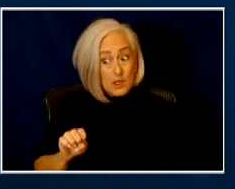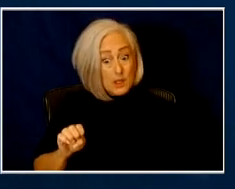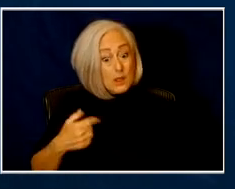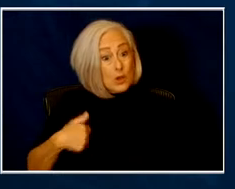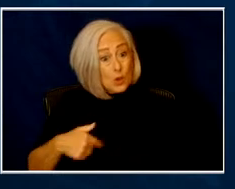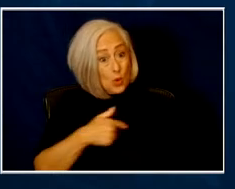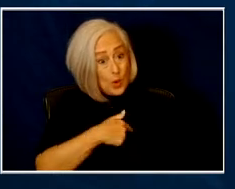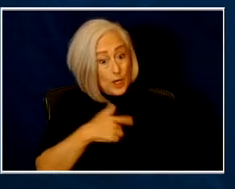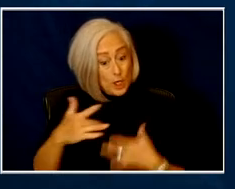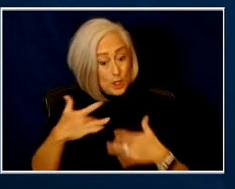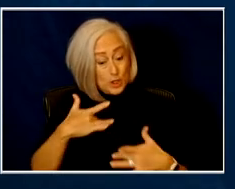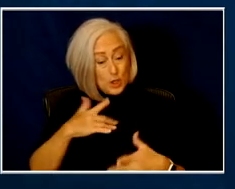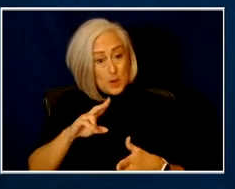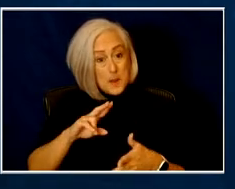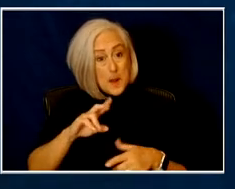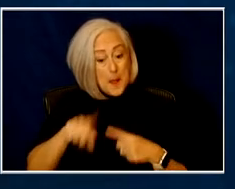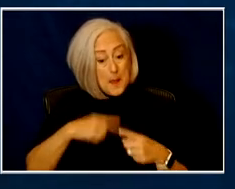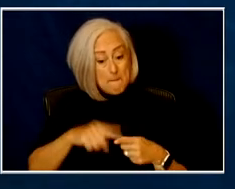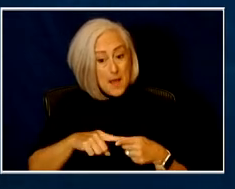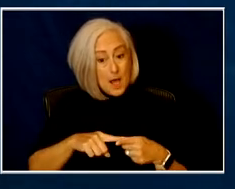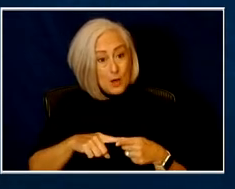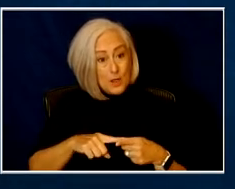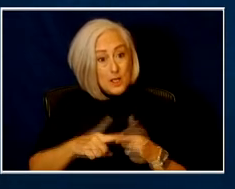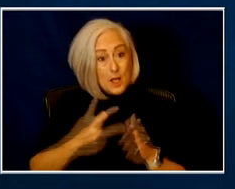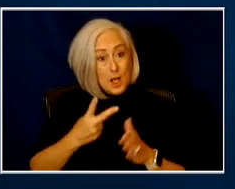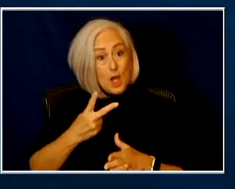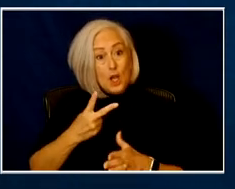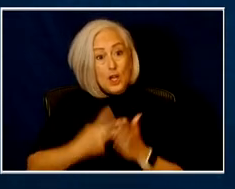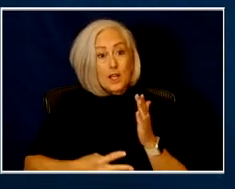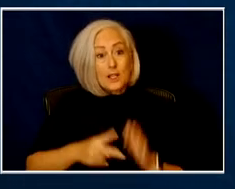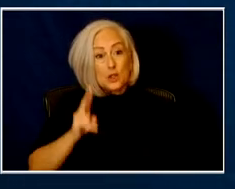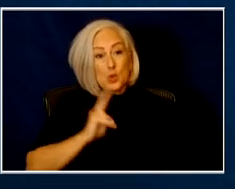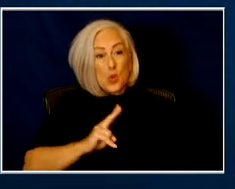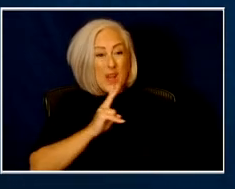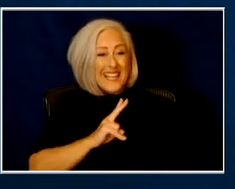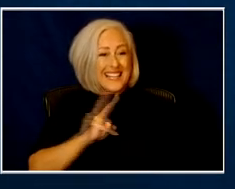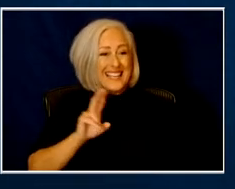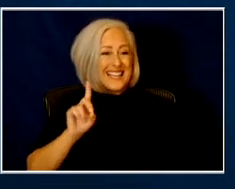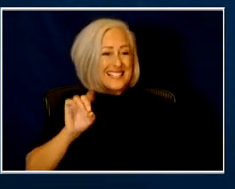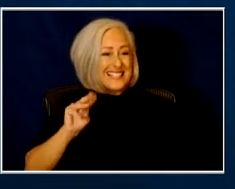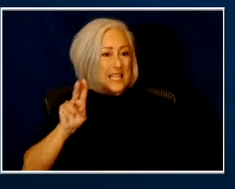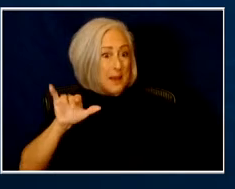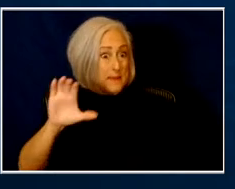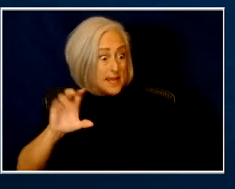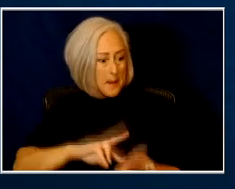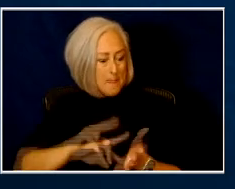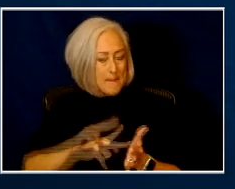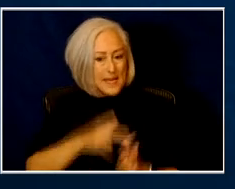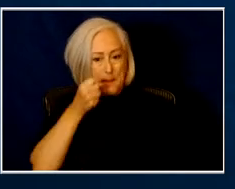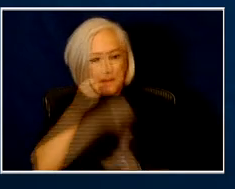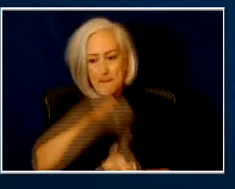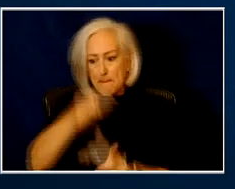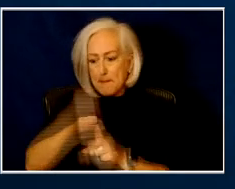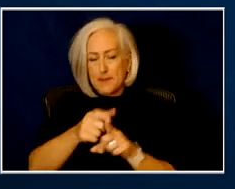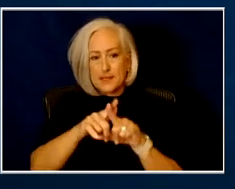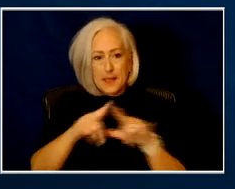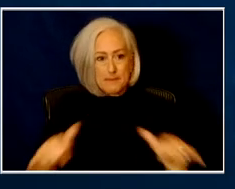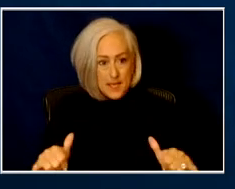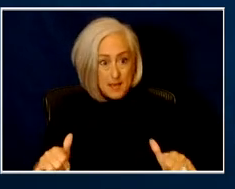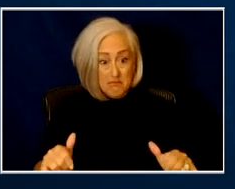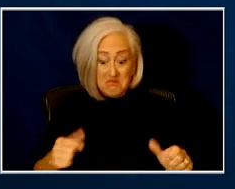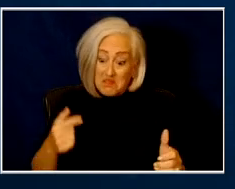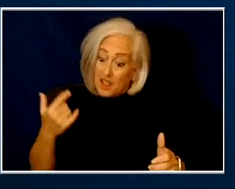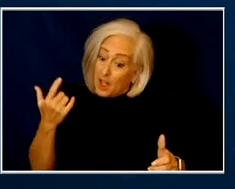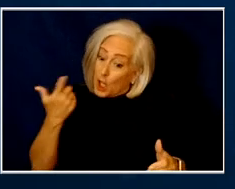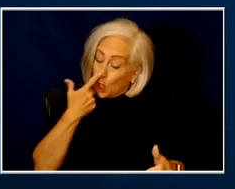and influenza this year it looks to like be like it could be very real luckily like you said in the United States right now activity